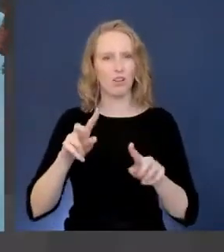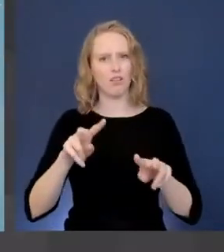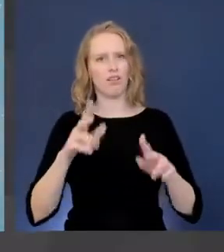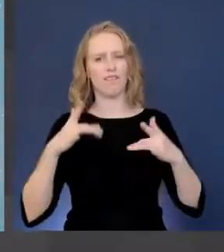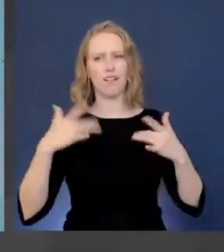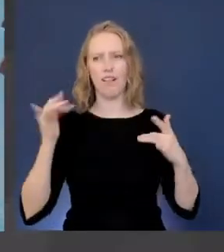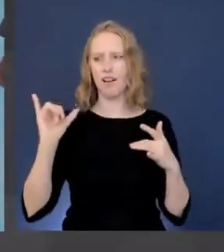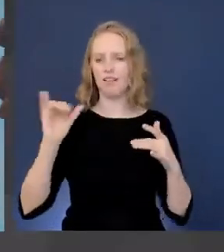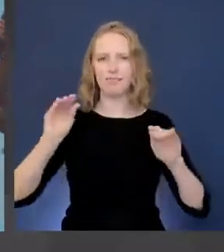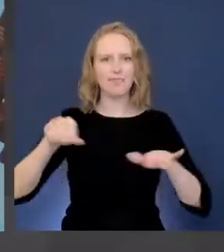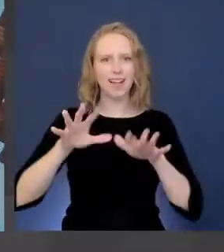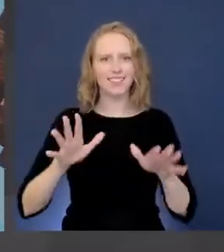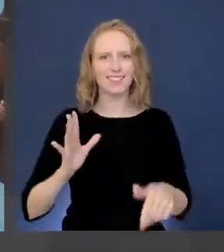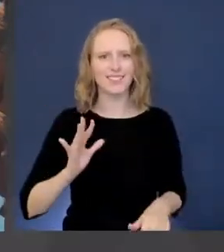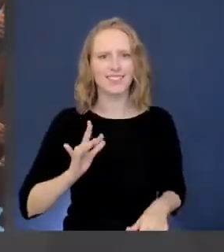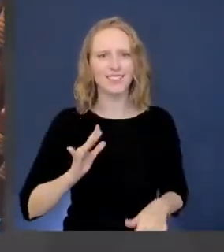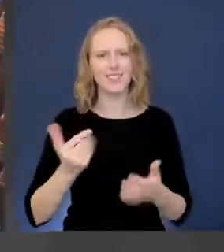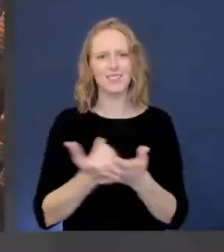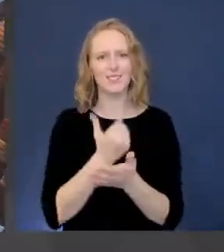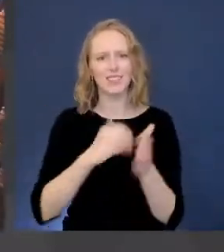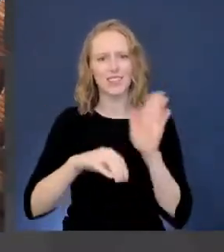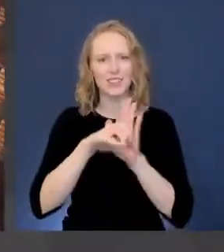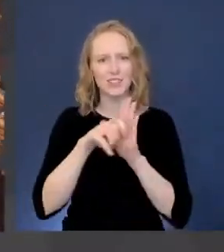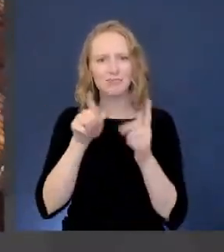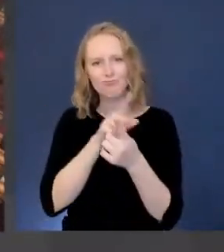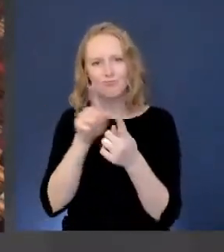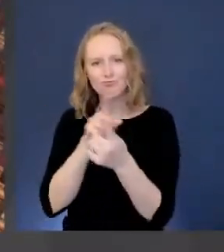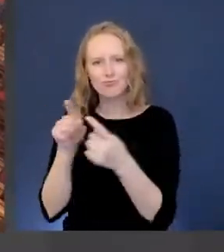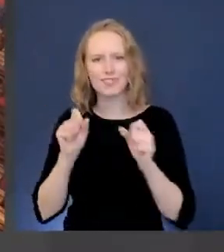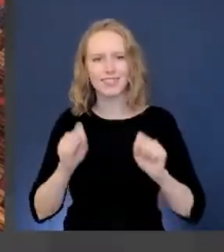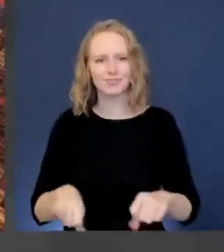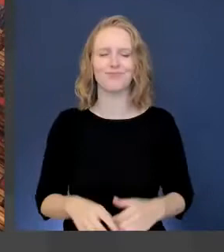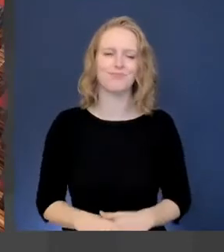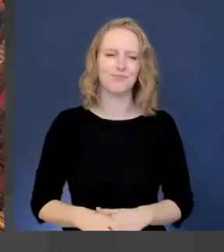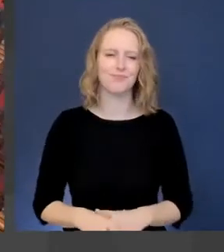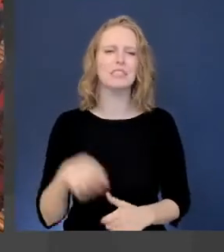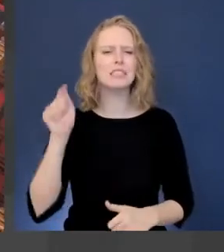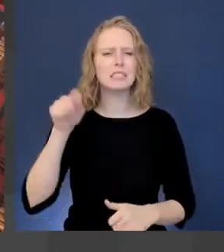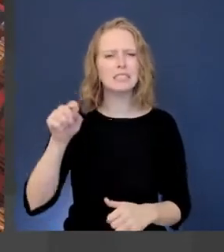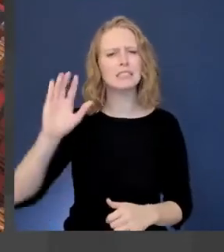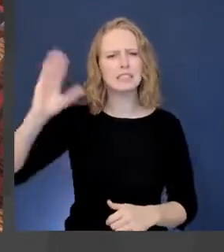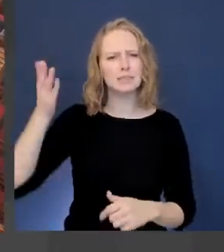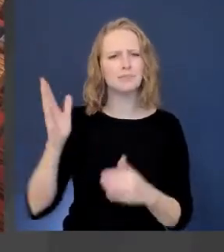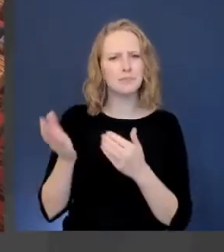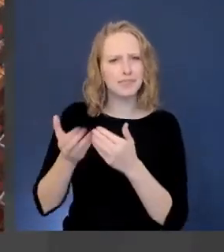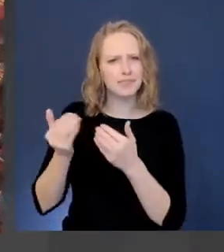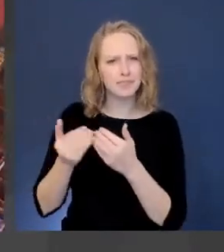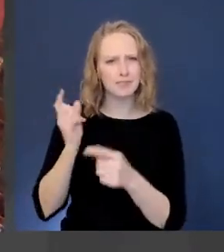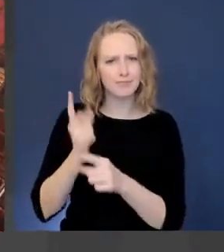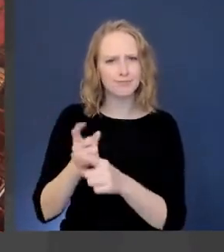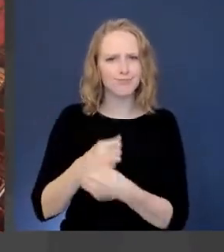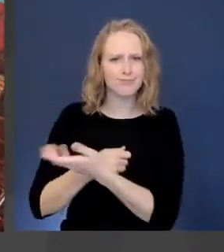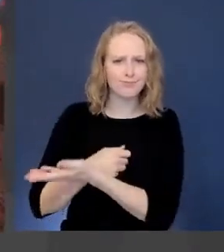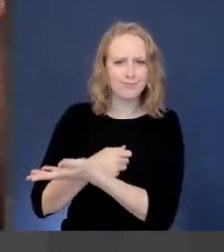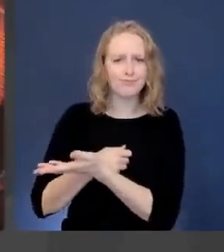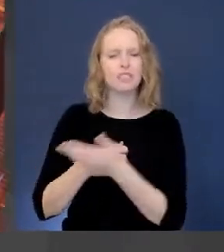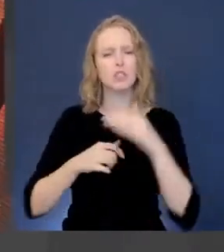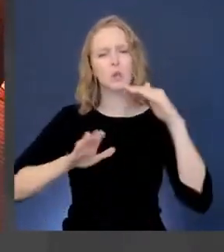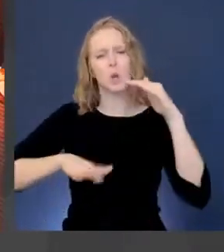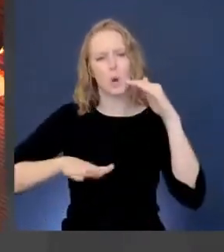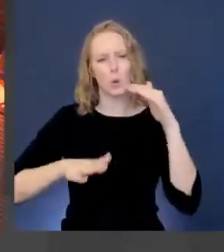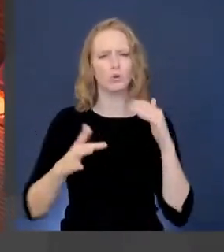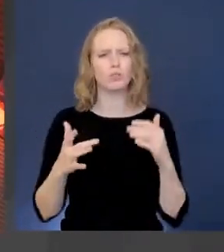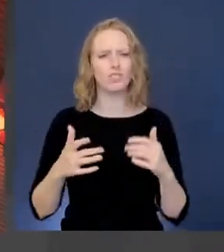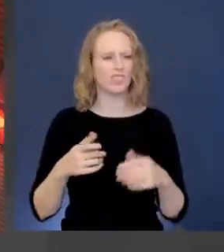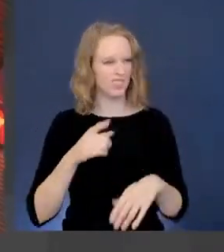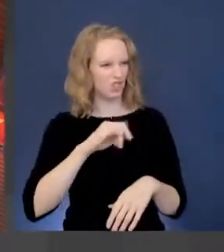new characters to meet. So yeah, this level is quite easy, as you can see, since it's very early on. Yeah, JP's doing really